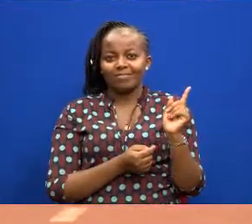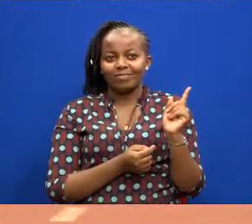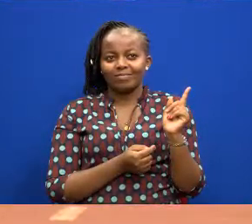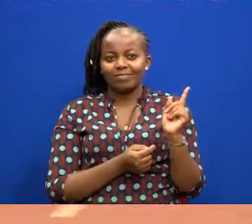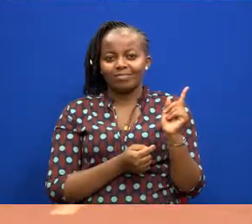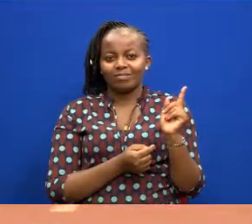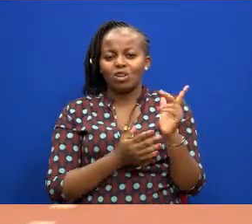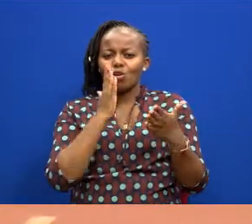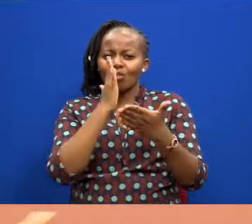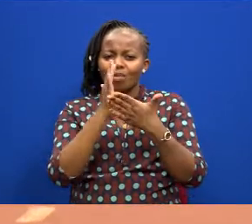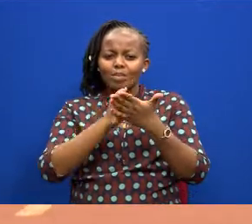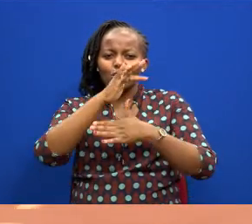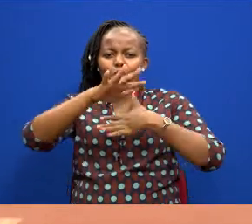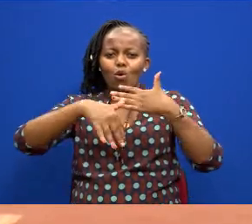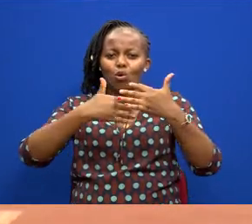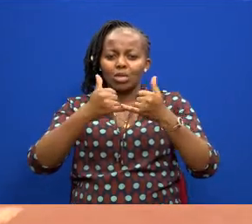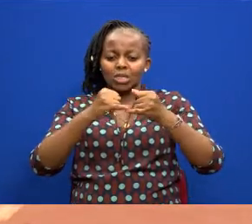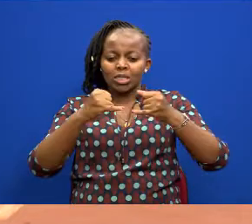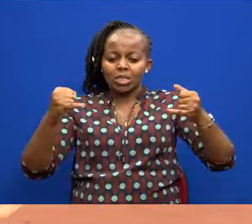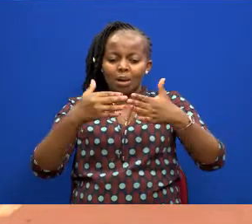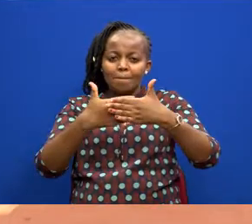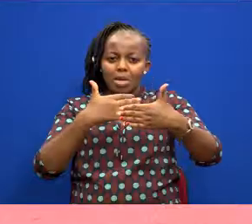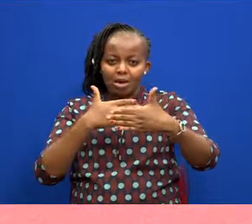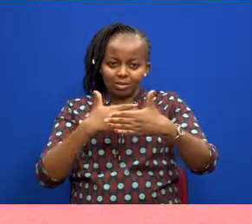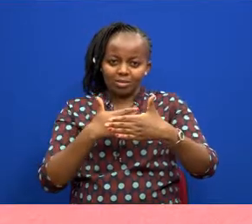You confirm that this is all correct.